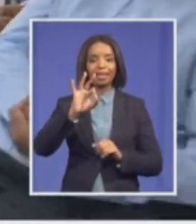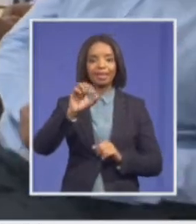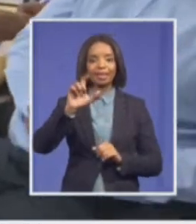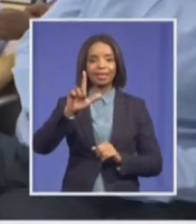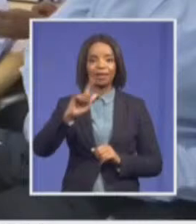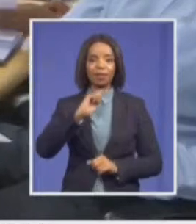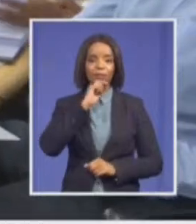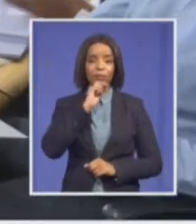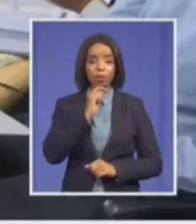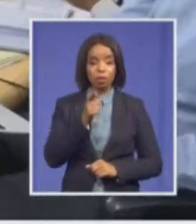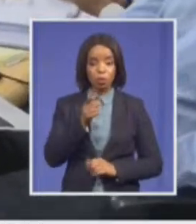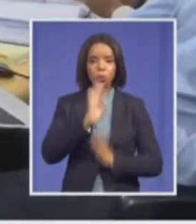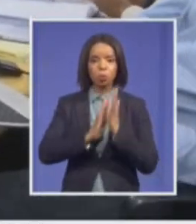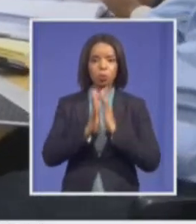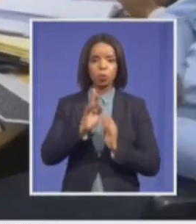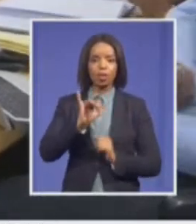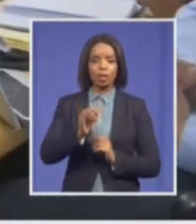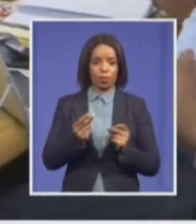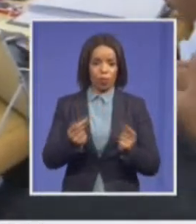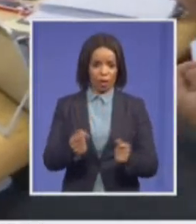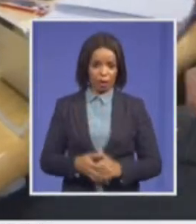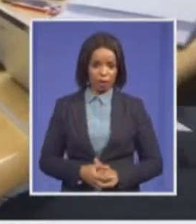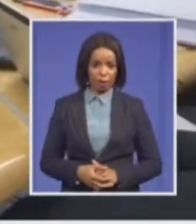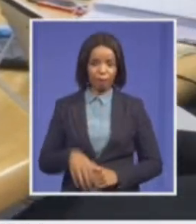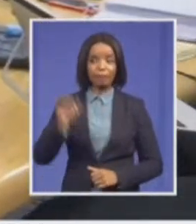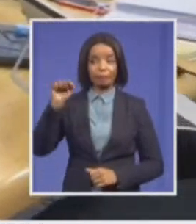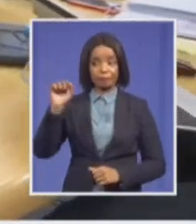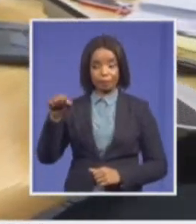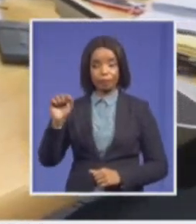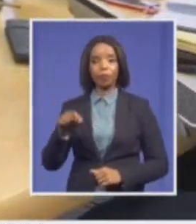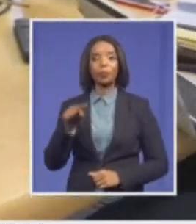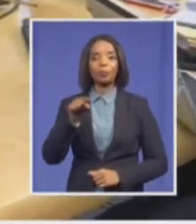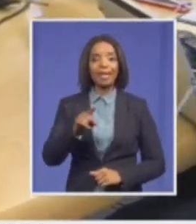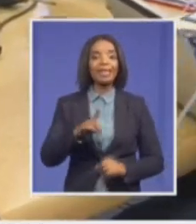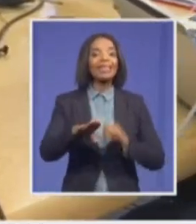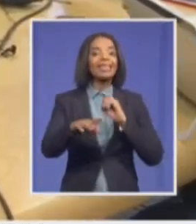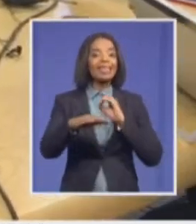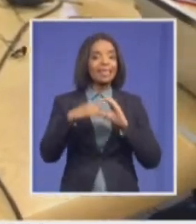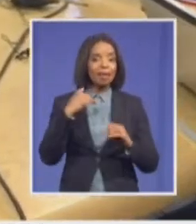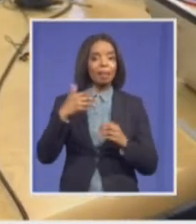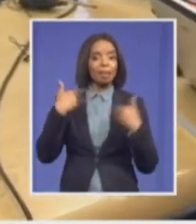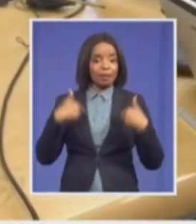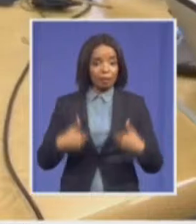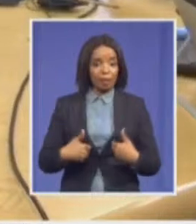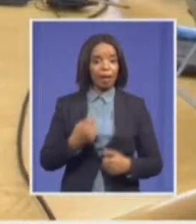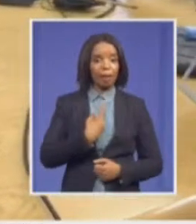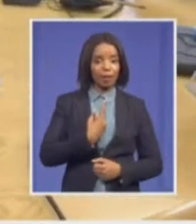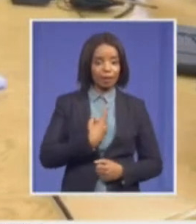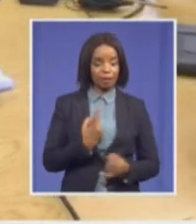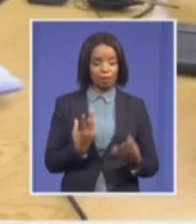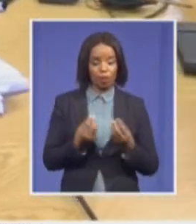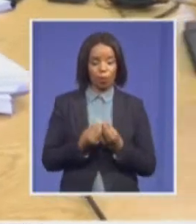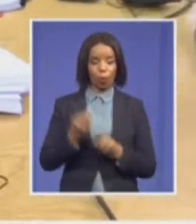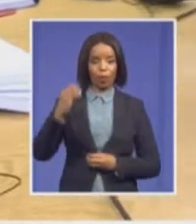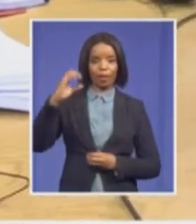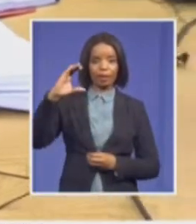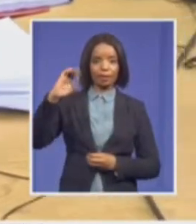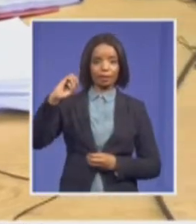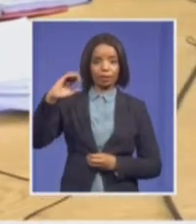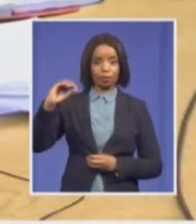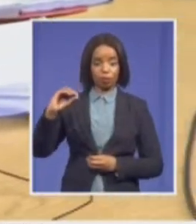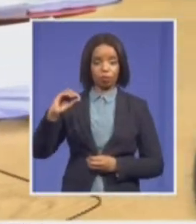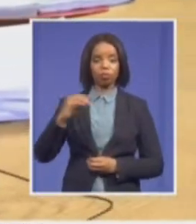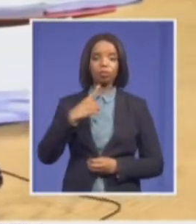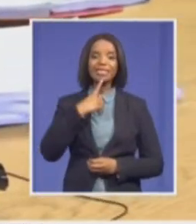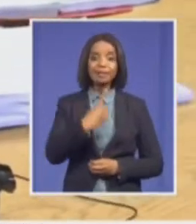The email is addressed to myself and the Group Chief Executive Officer. It reads, "Hi colleagues,